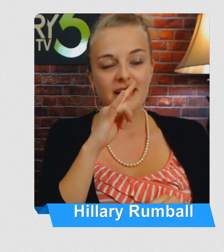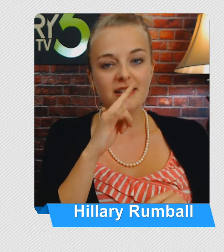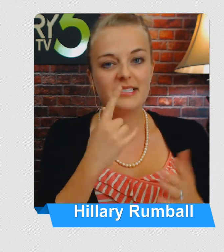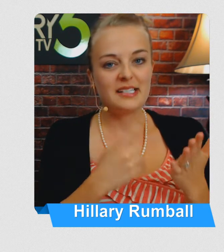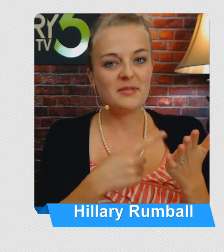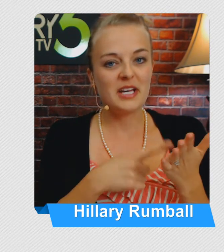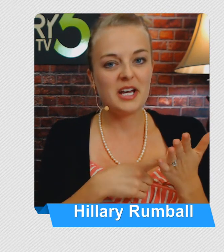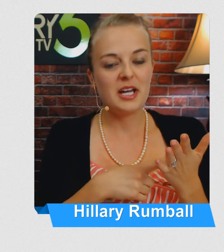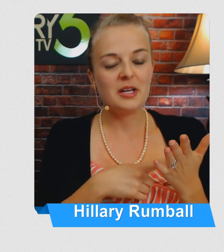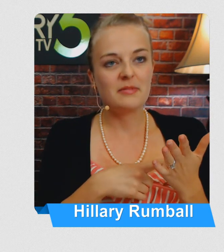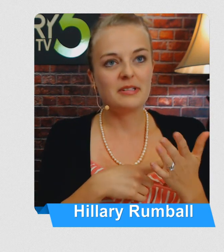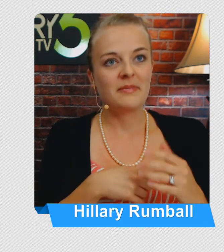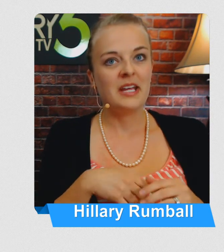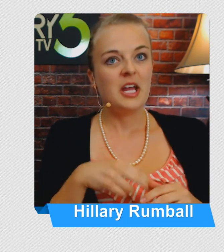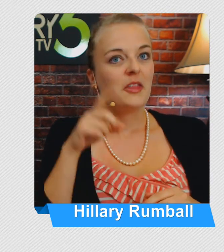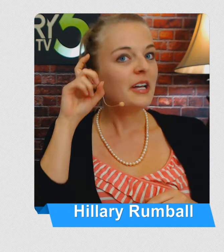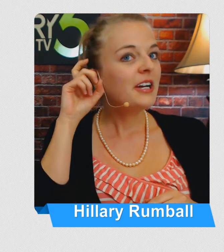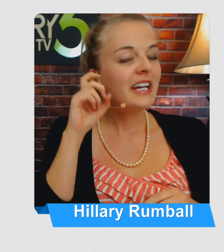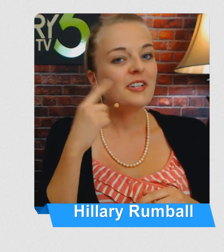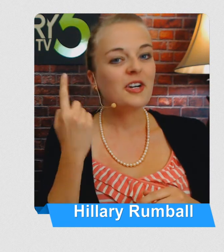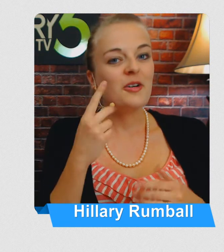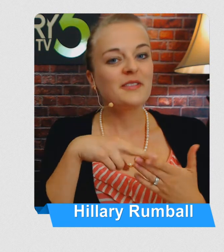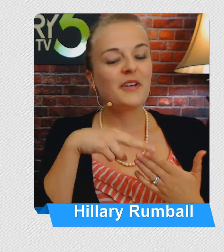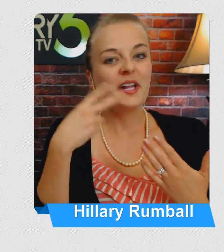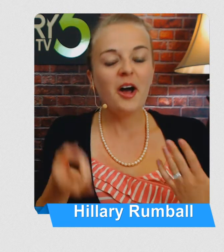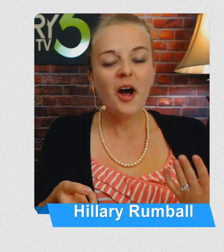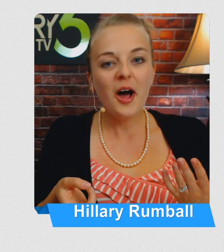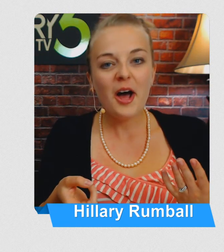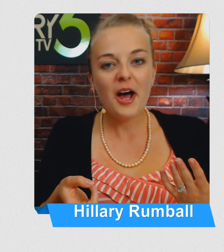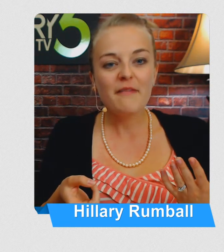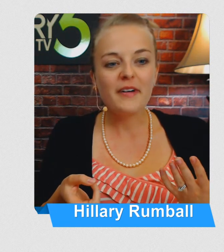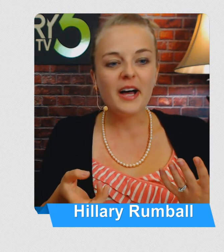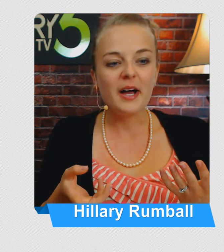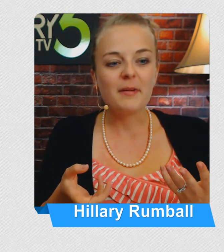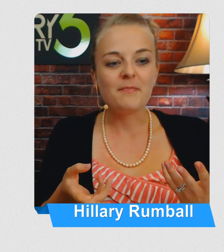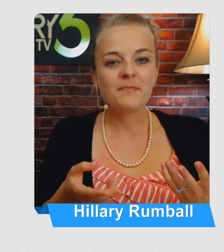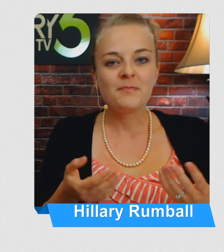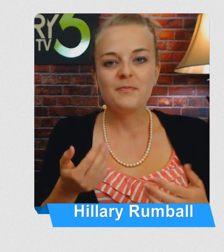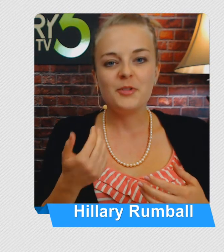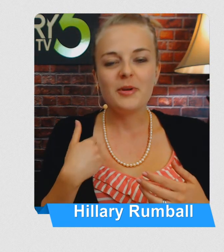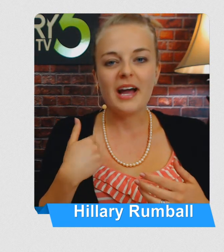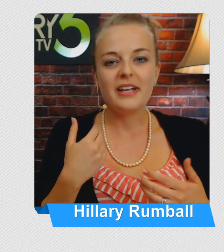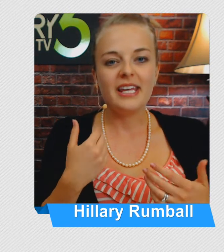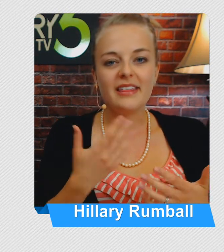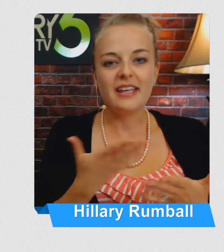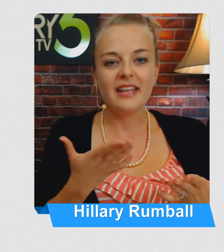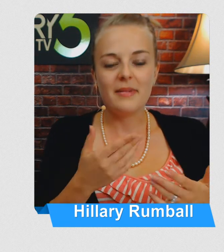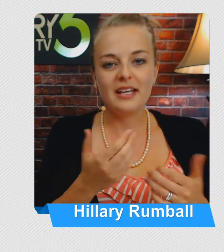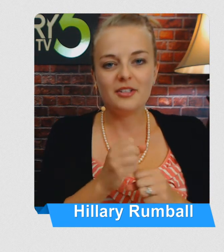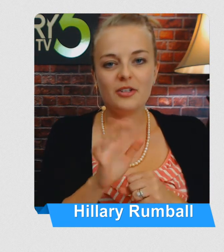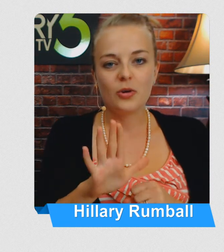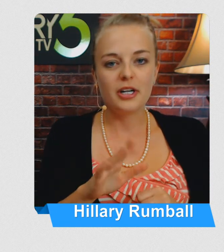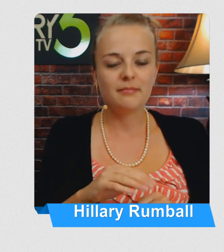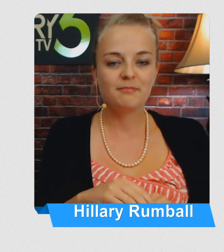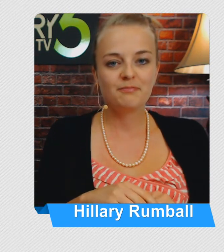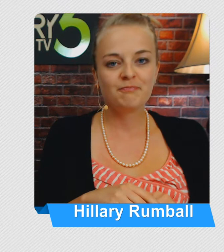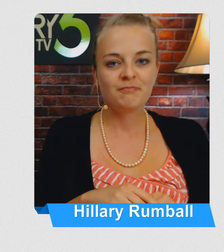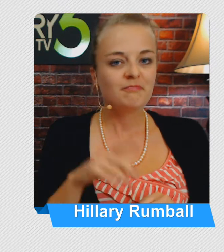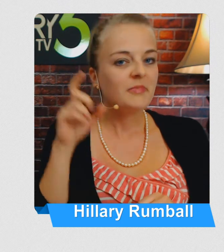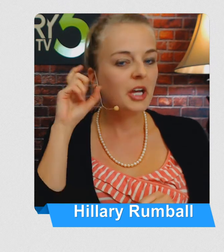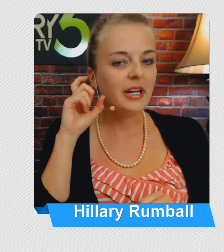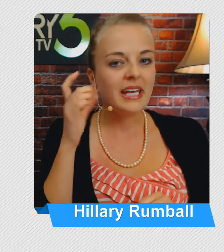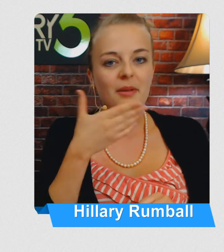kids sometimes, their hearing aids are always falling off. Do you have anything that makes your